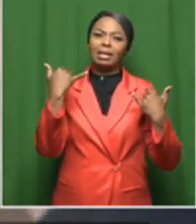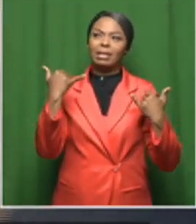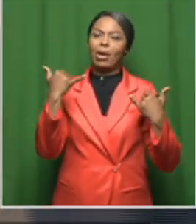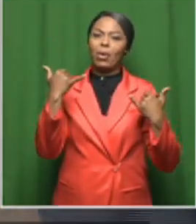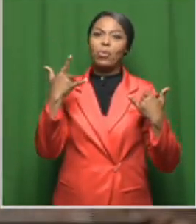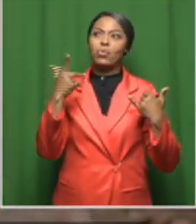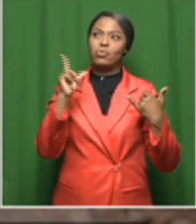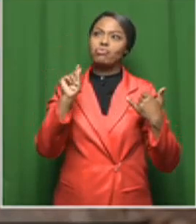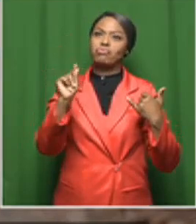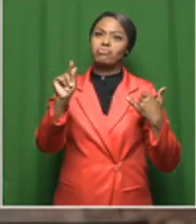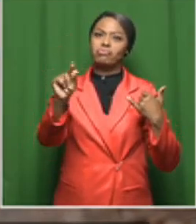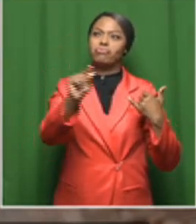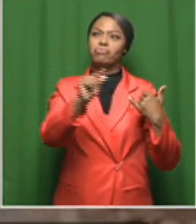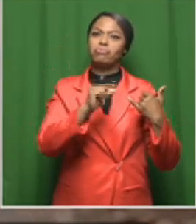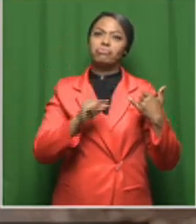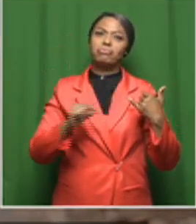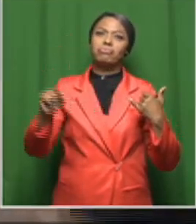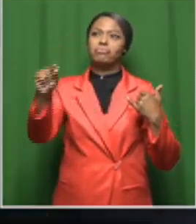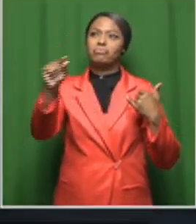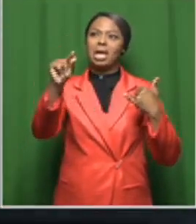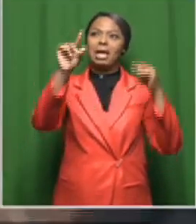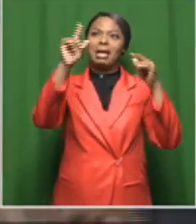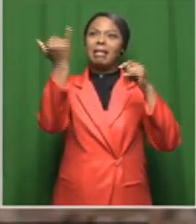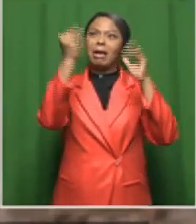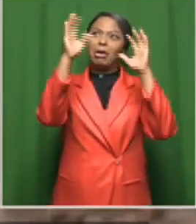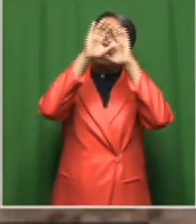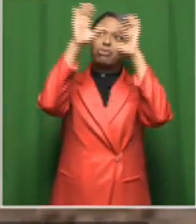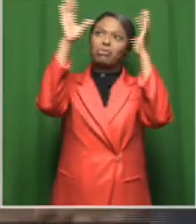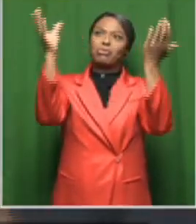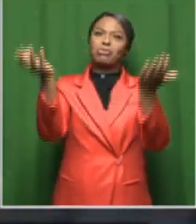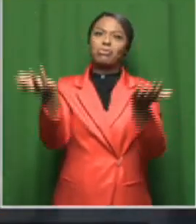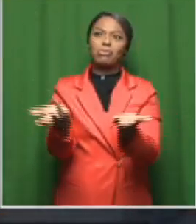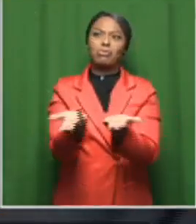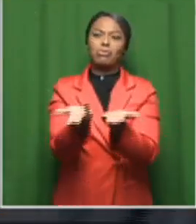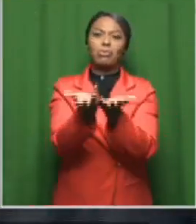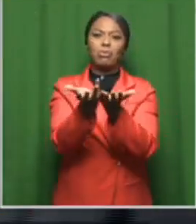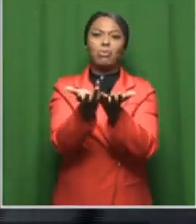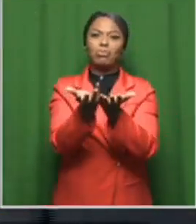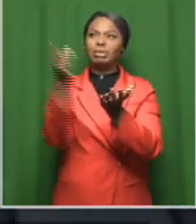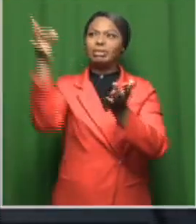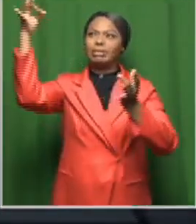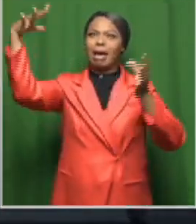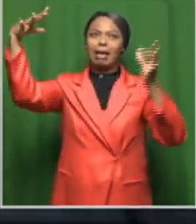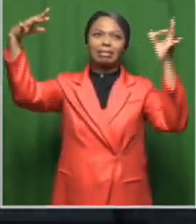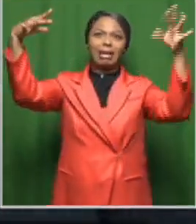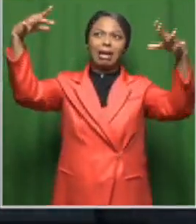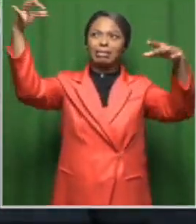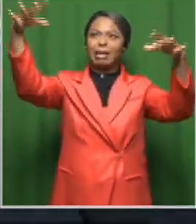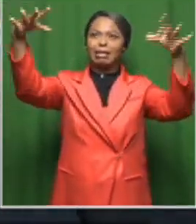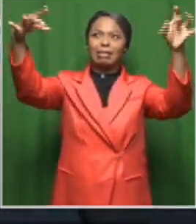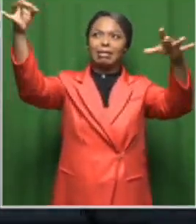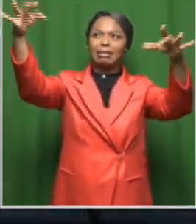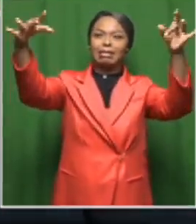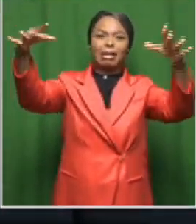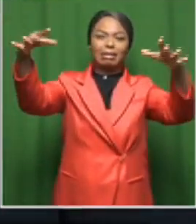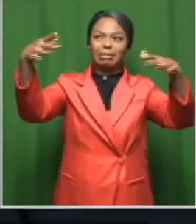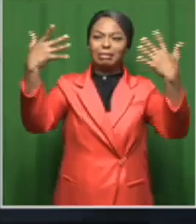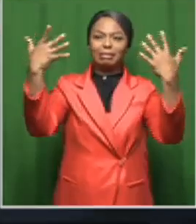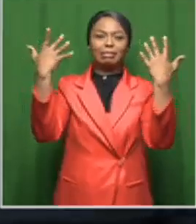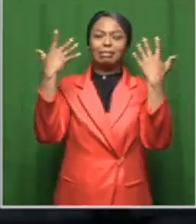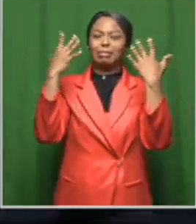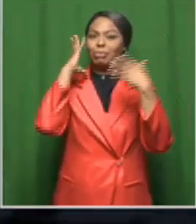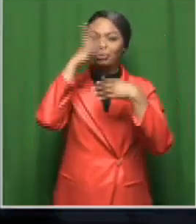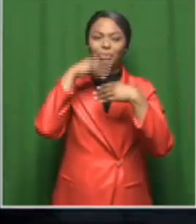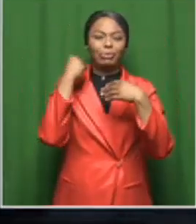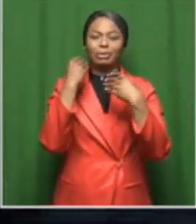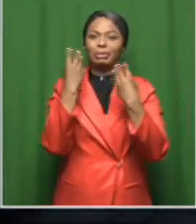that we live in, because from the edge to the edge is just stars, and the galaxies and the Milky Ways and you